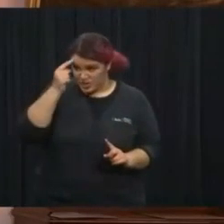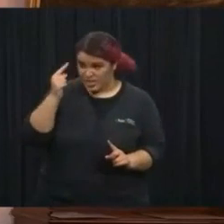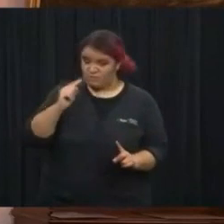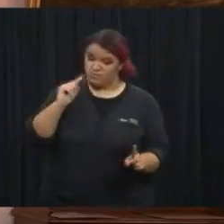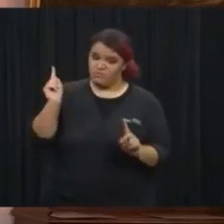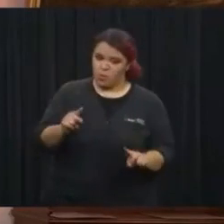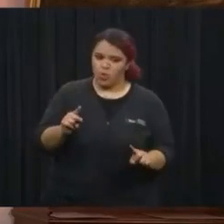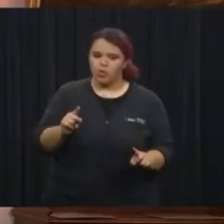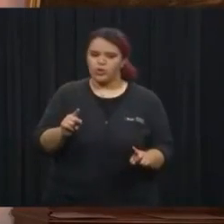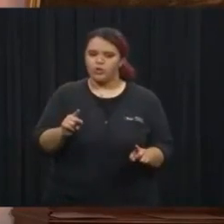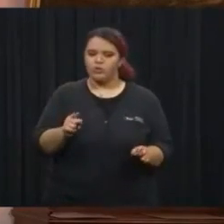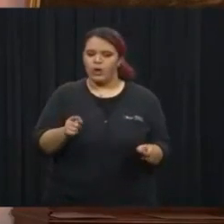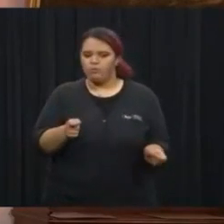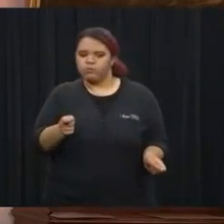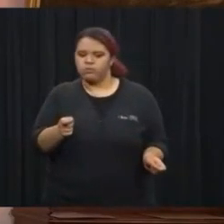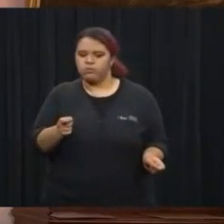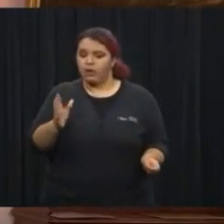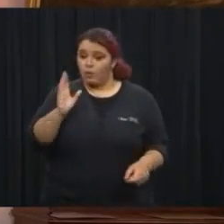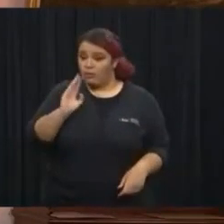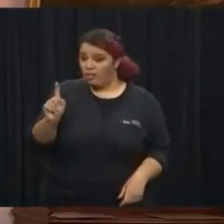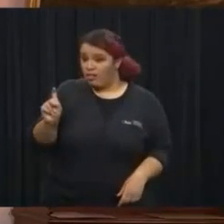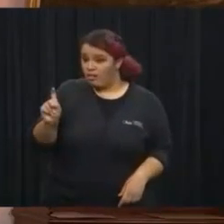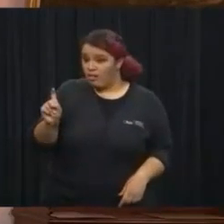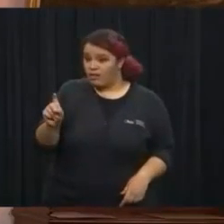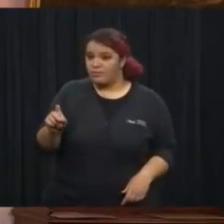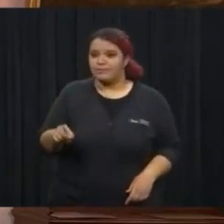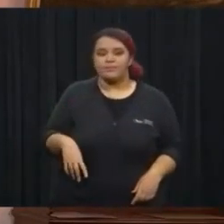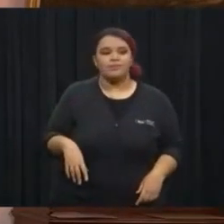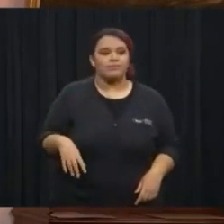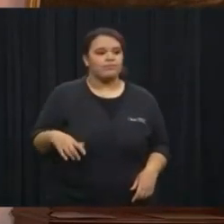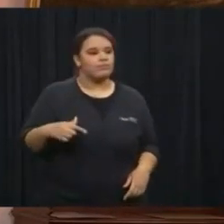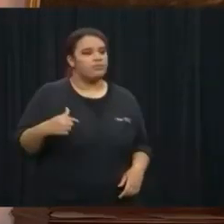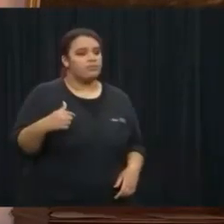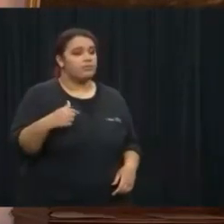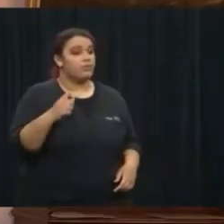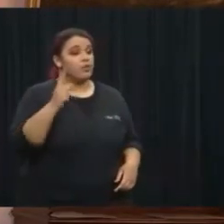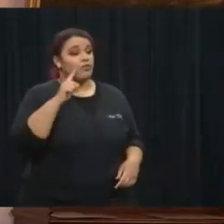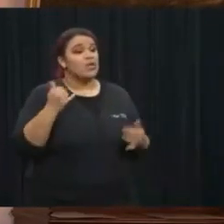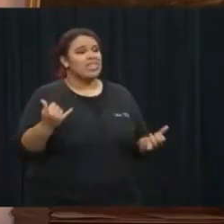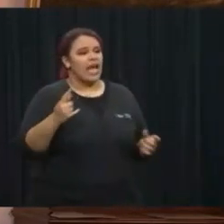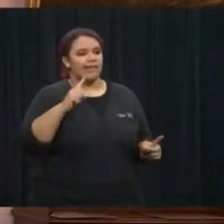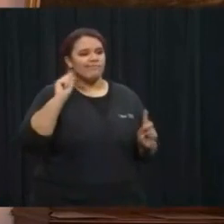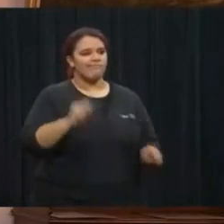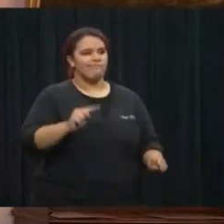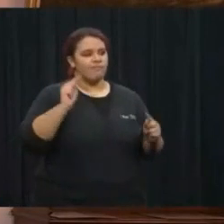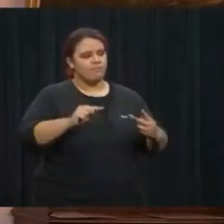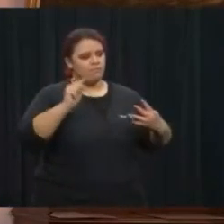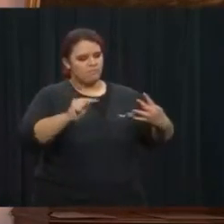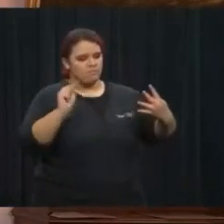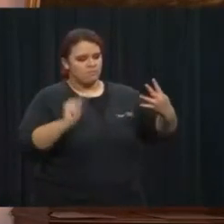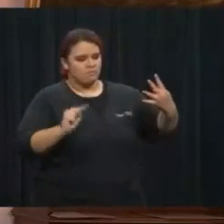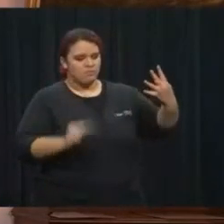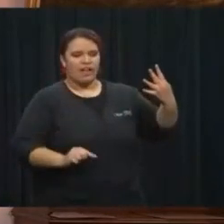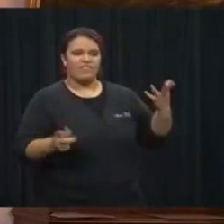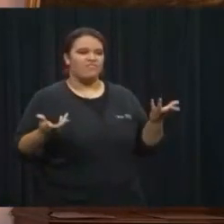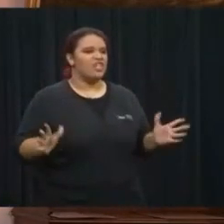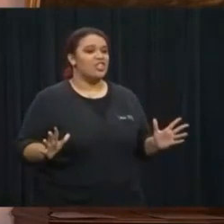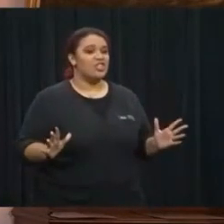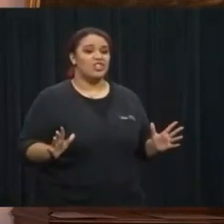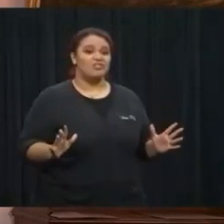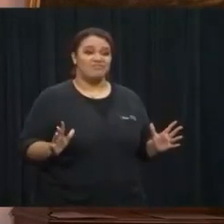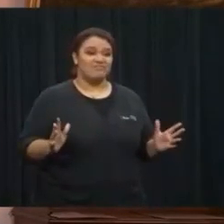our, and this may have happened in Dayton as well, but please defer to the local to give you details. But you might have somebody that is a